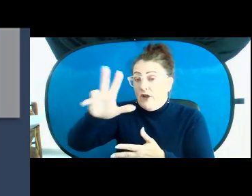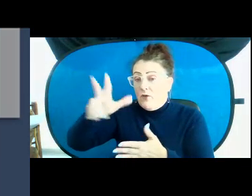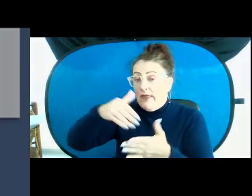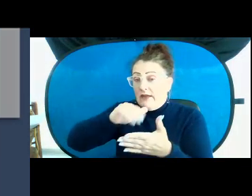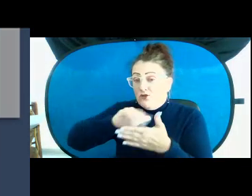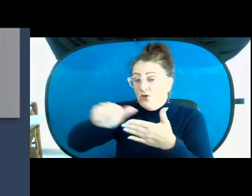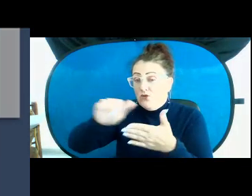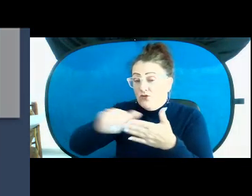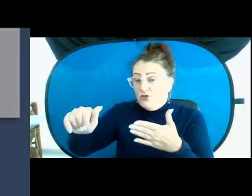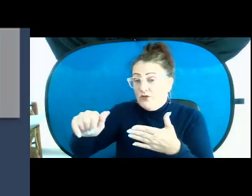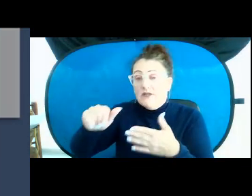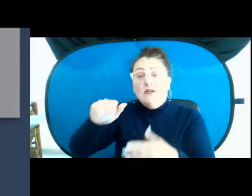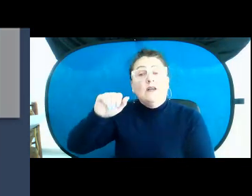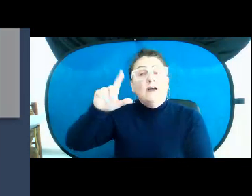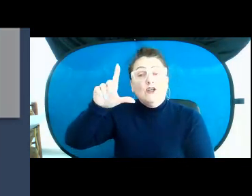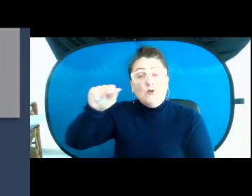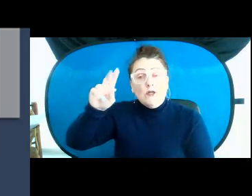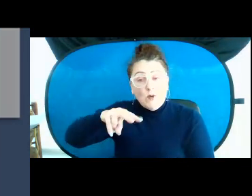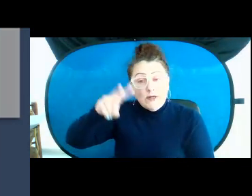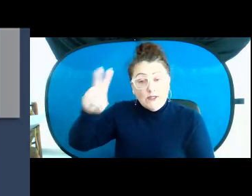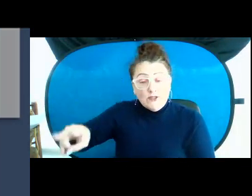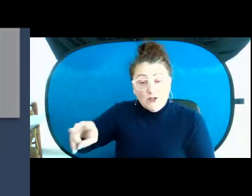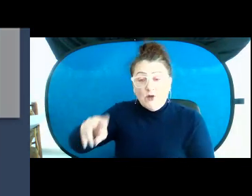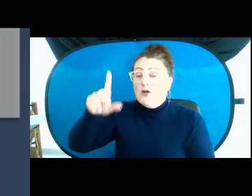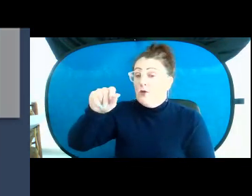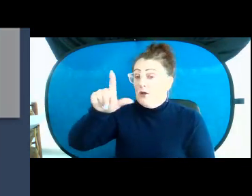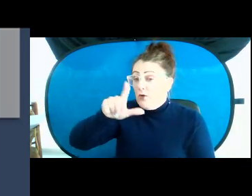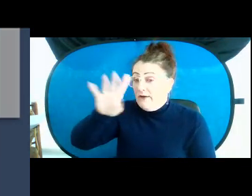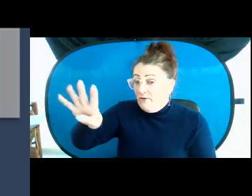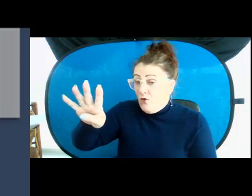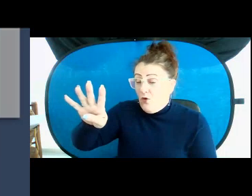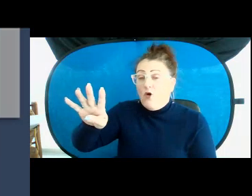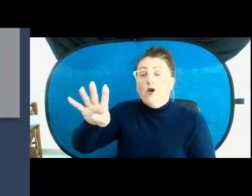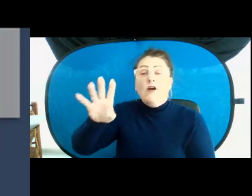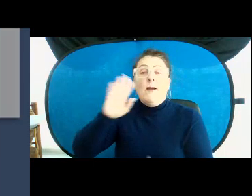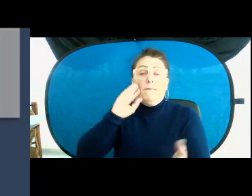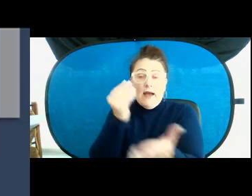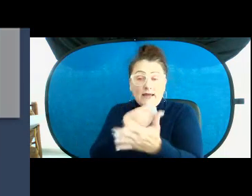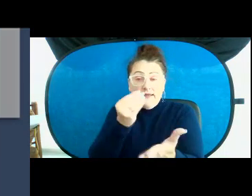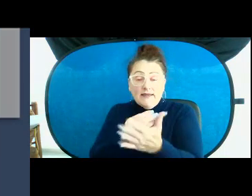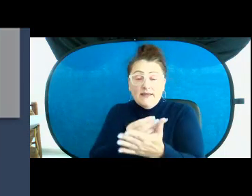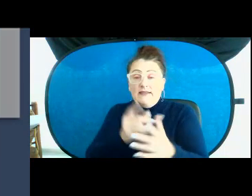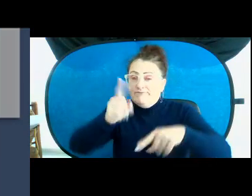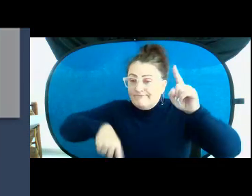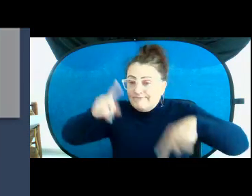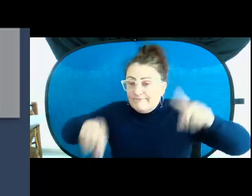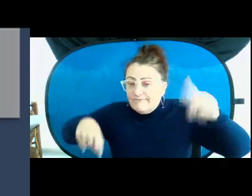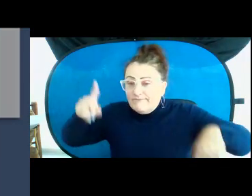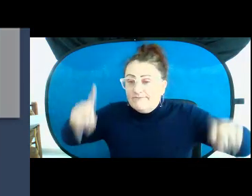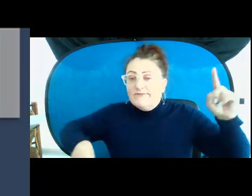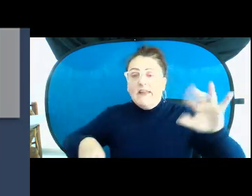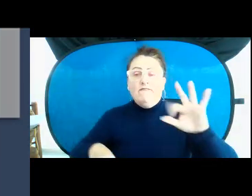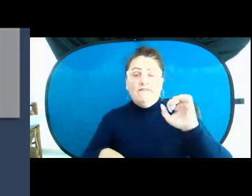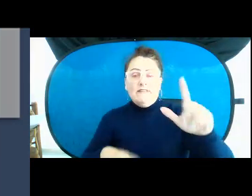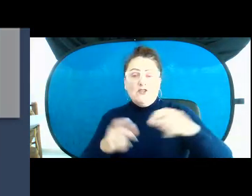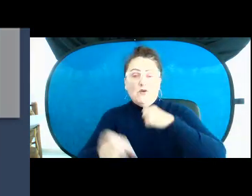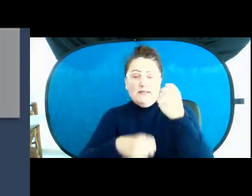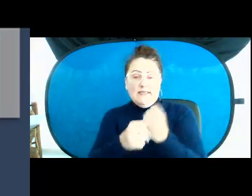$17,543,000 in 2022 and 2024 formulaic funds to various phases in fiscal years